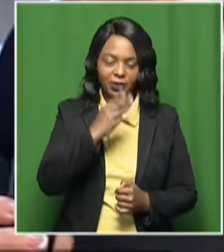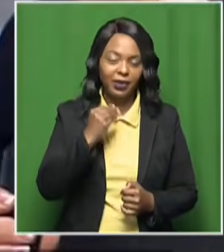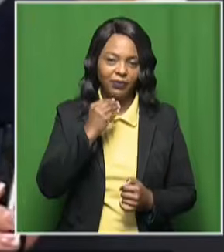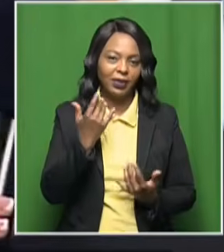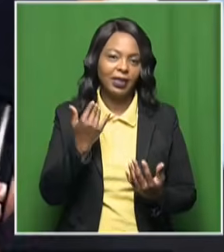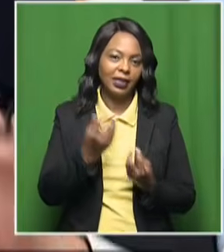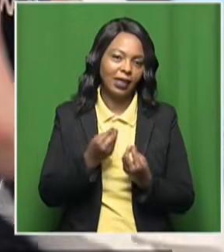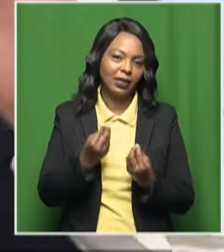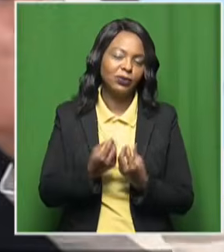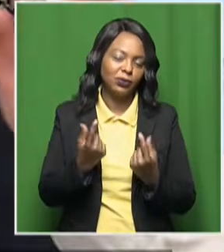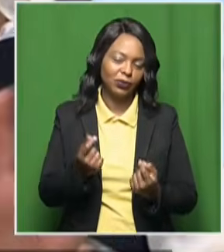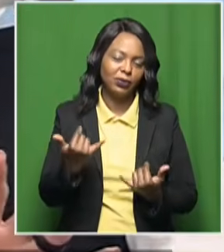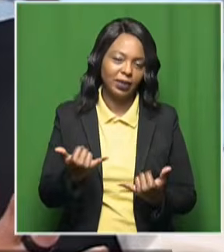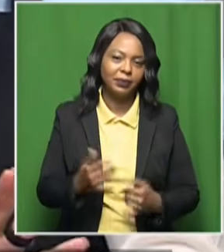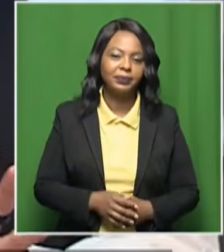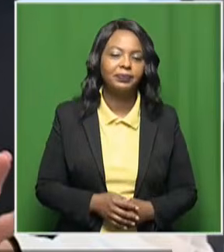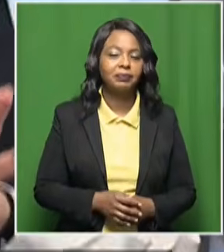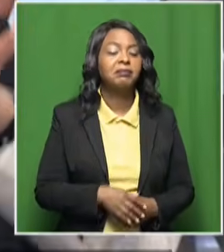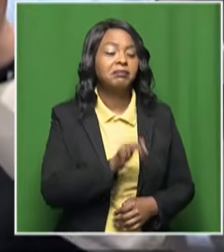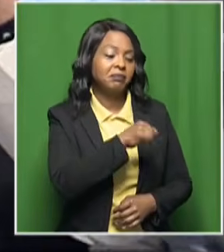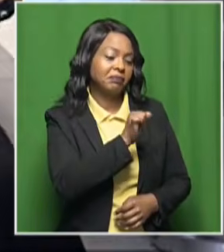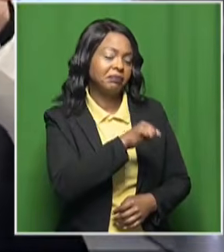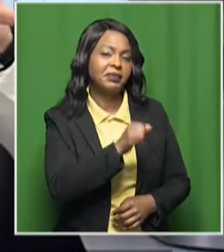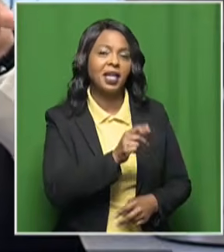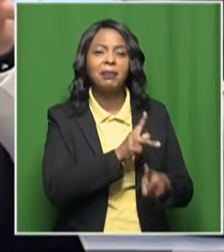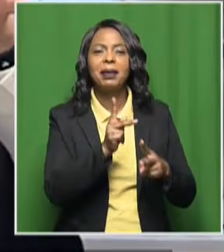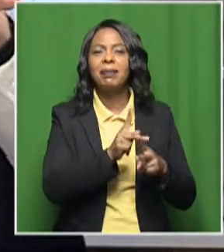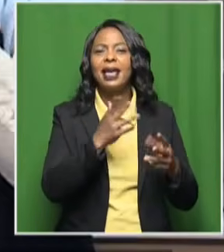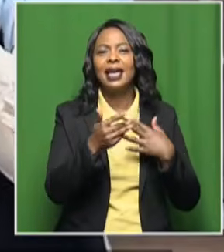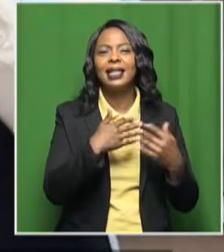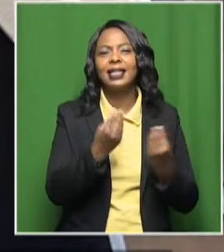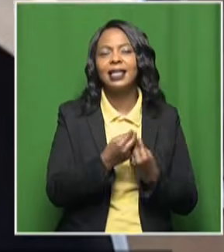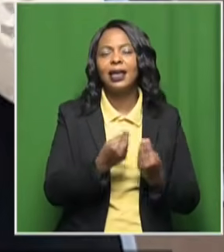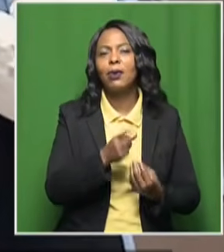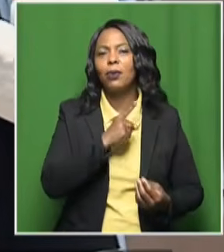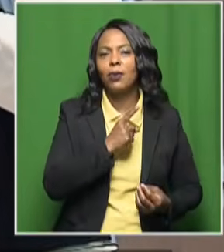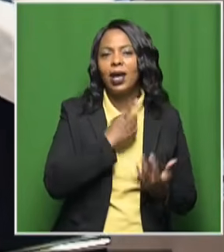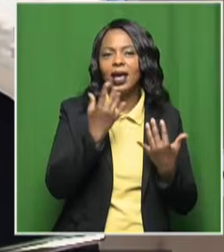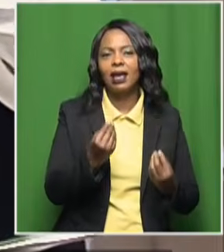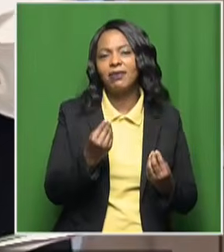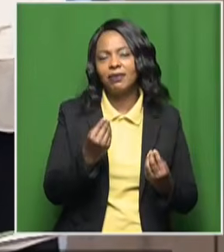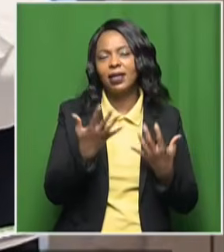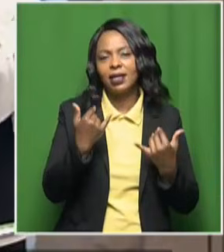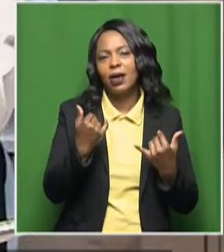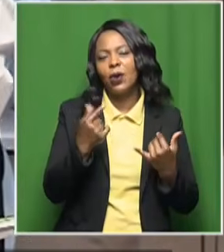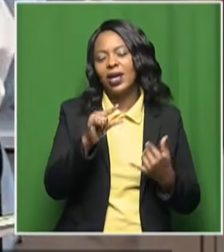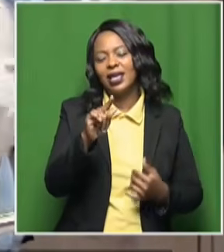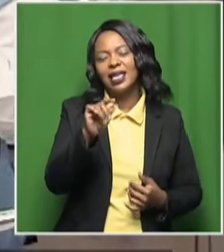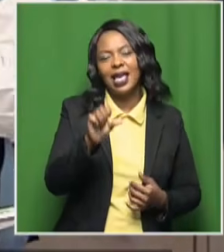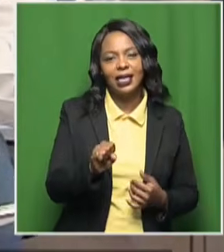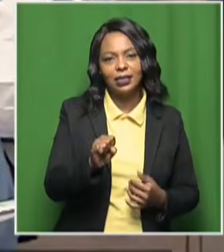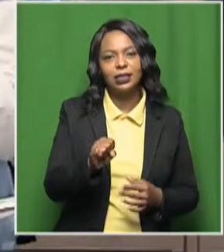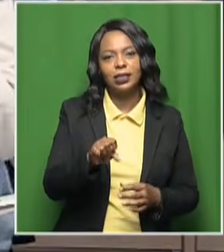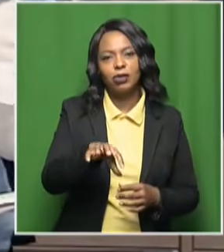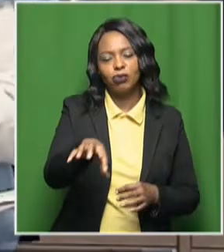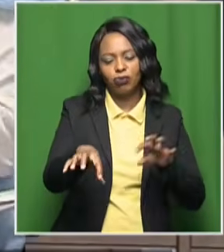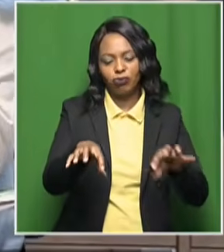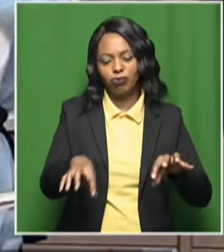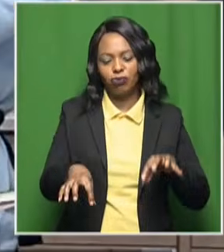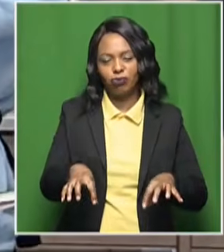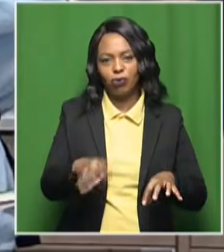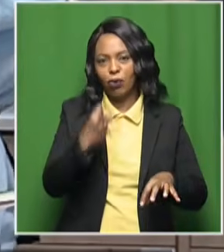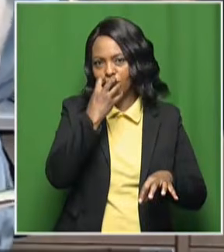And then there was also another interesting thing. You can't actually prep anything, even if you've got a gas stove, because remember, your fridge doesn't work if you don't have electricity, so you can't store